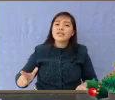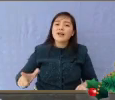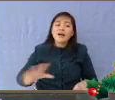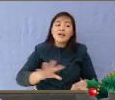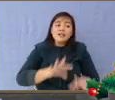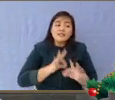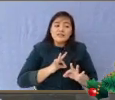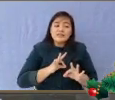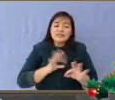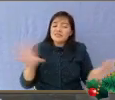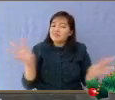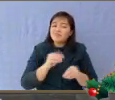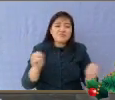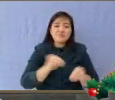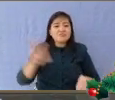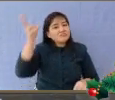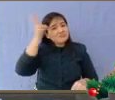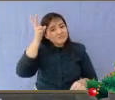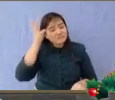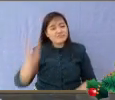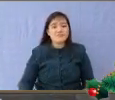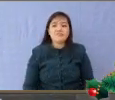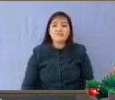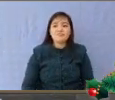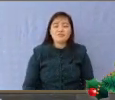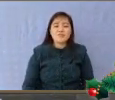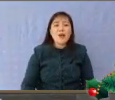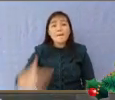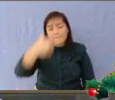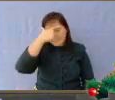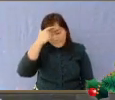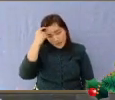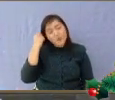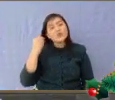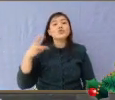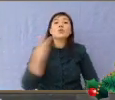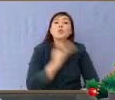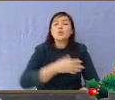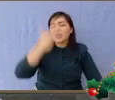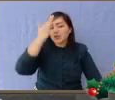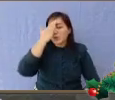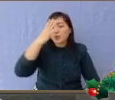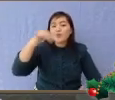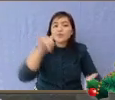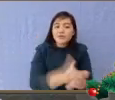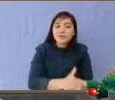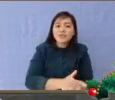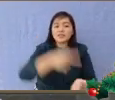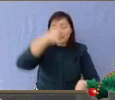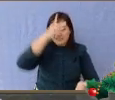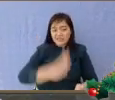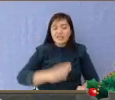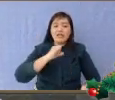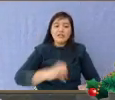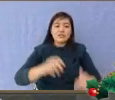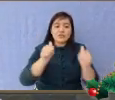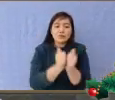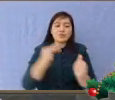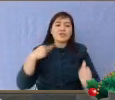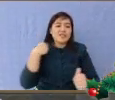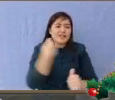And remember the promise, I will never leave thee nor forsake thee. Mga kapatid, I